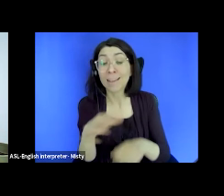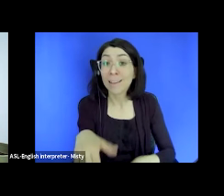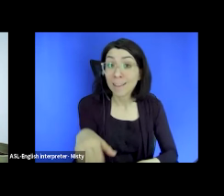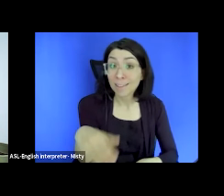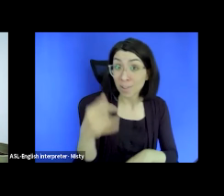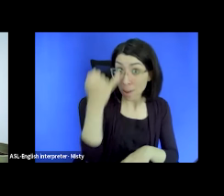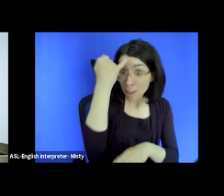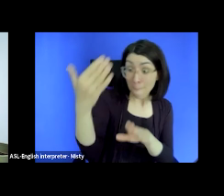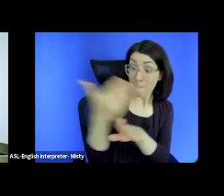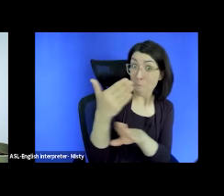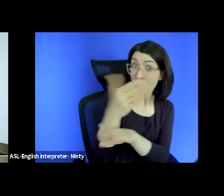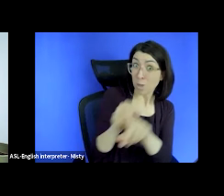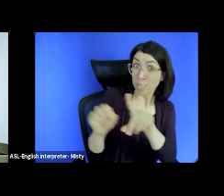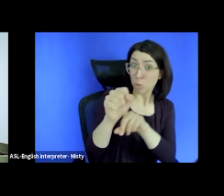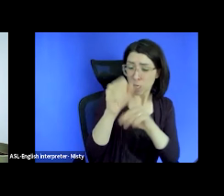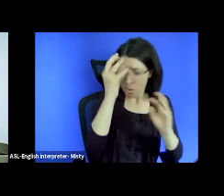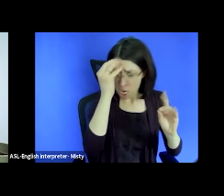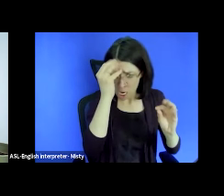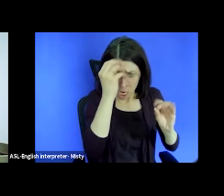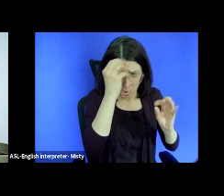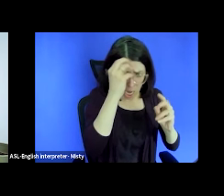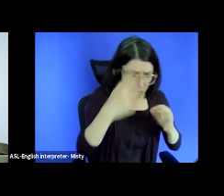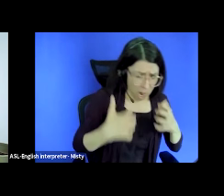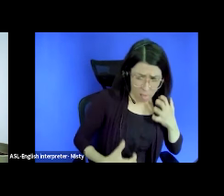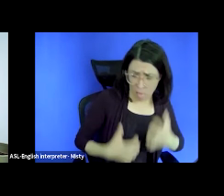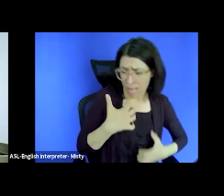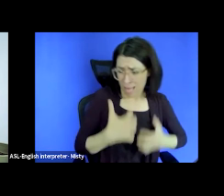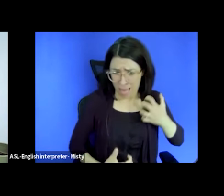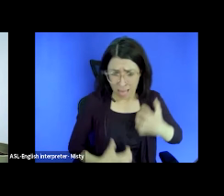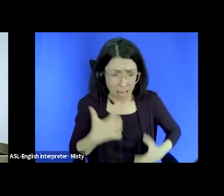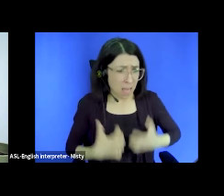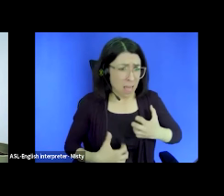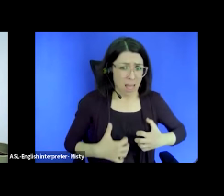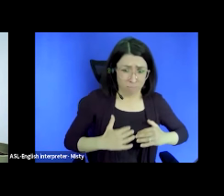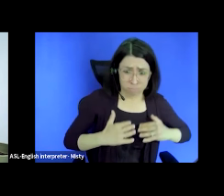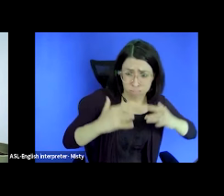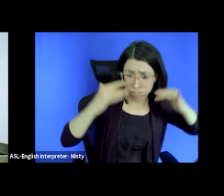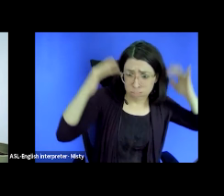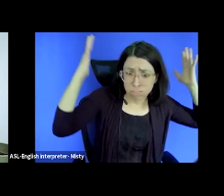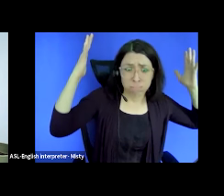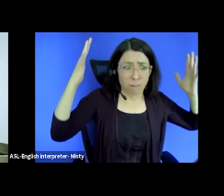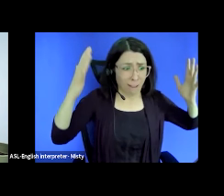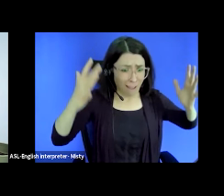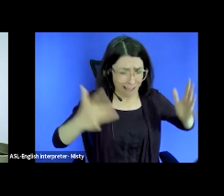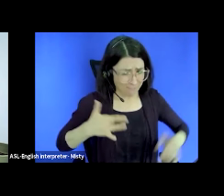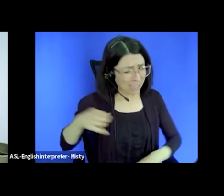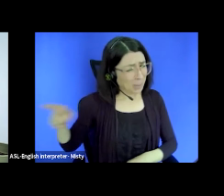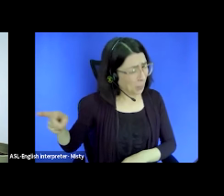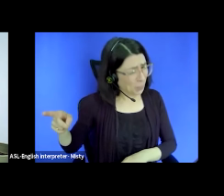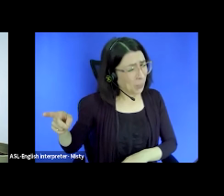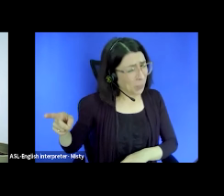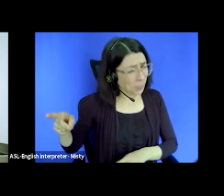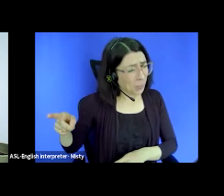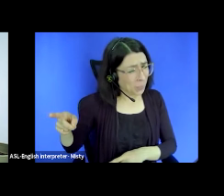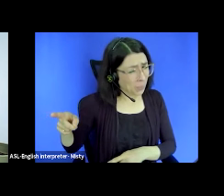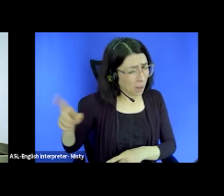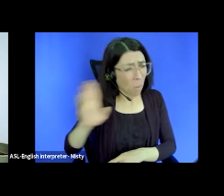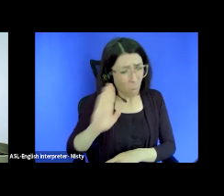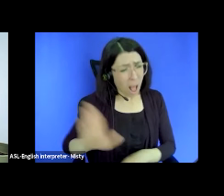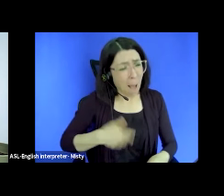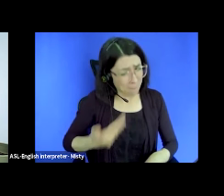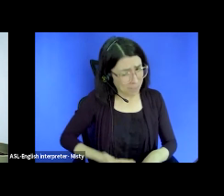whole process. You started to feel these strong emotions. You started to get overheated. You were 70% upset, and you